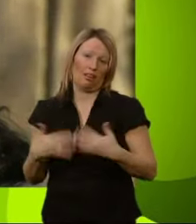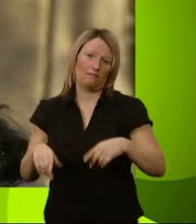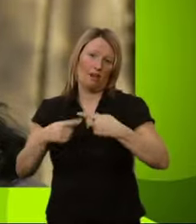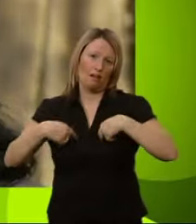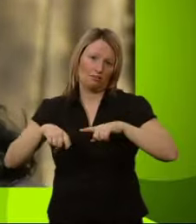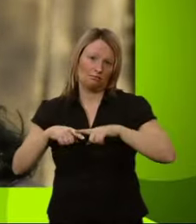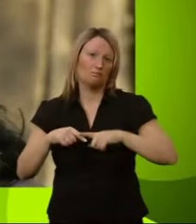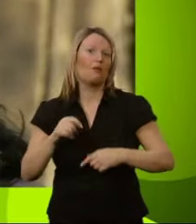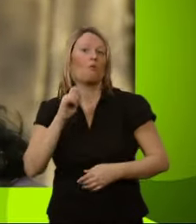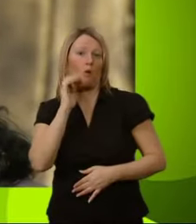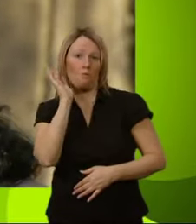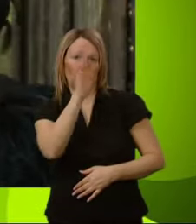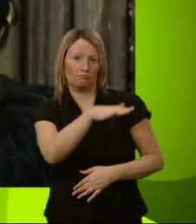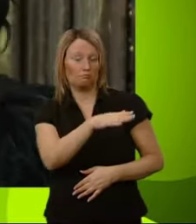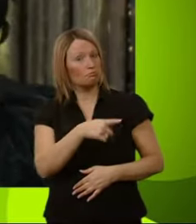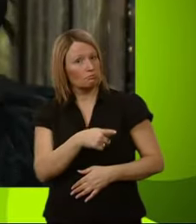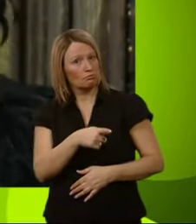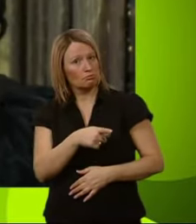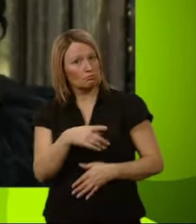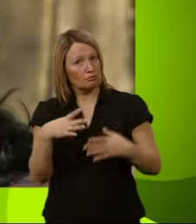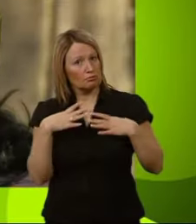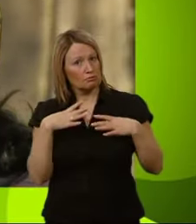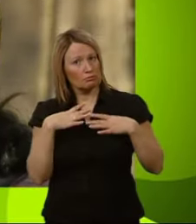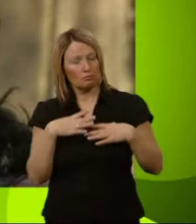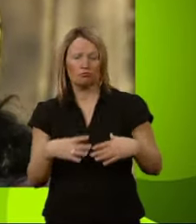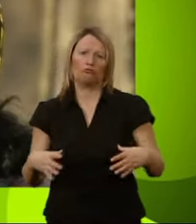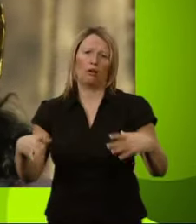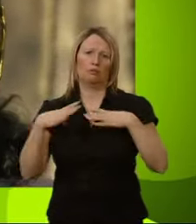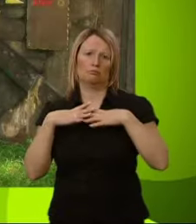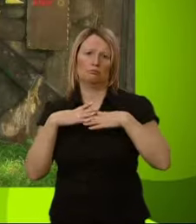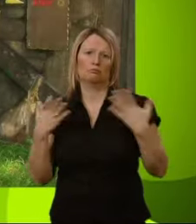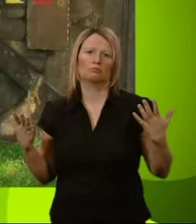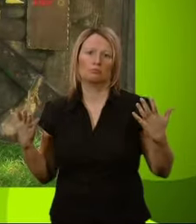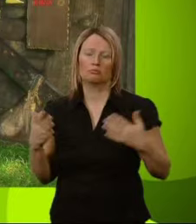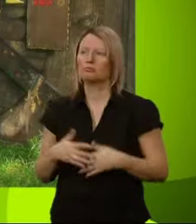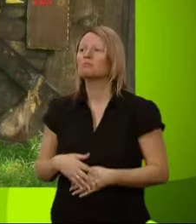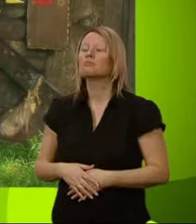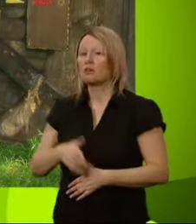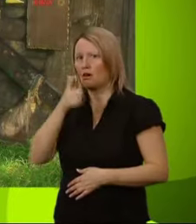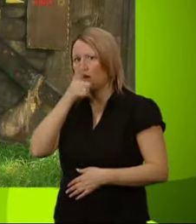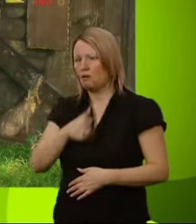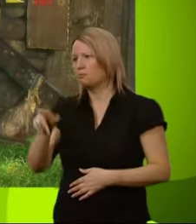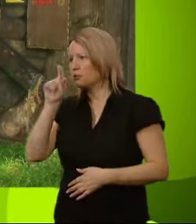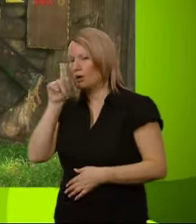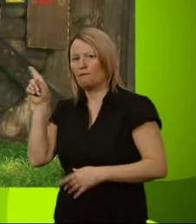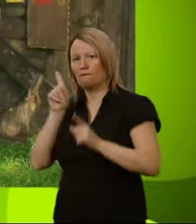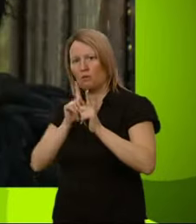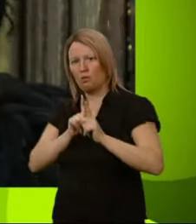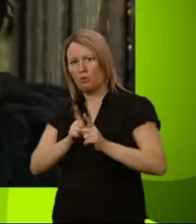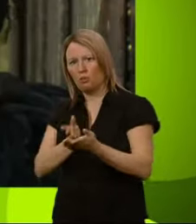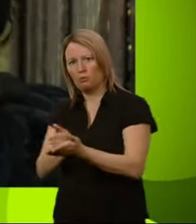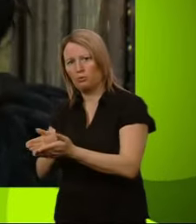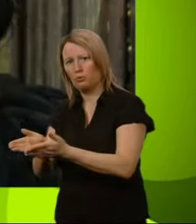you must leave us and return home. Are you ready? Ready! Then, may the luck of the Raven's Eye be with